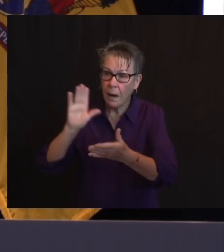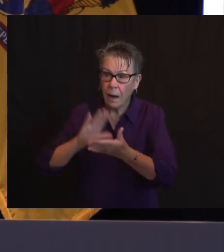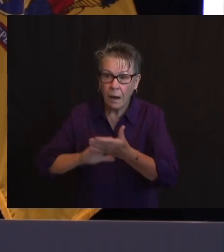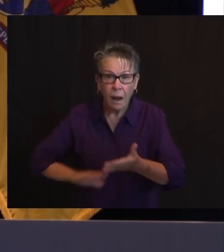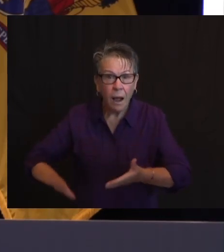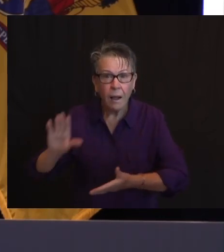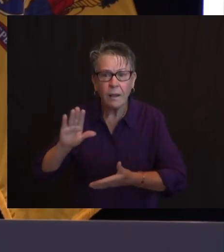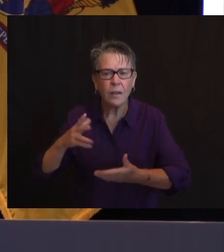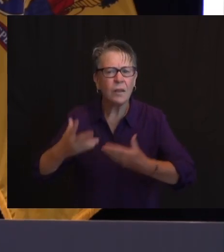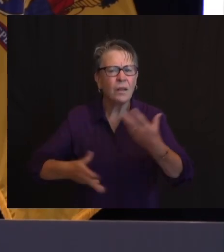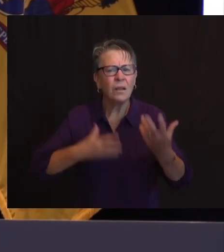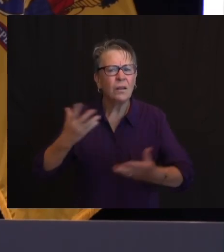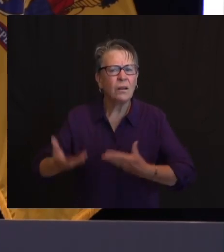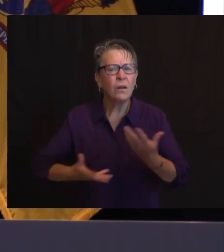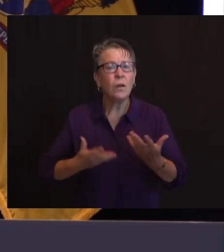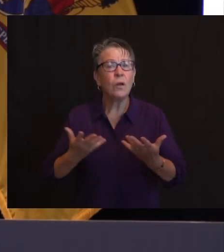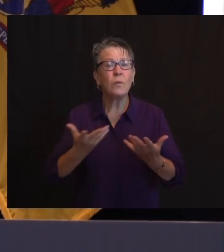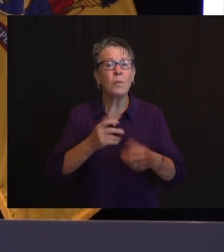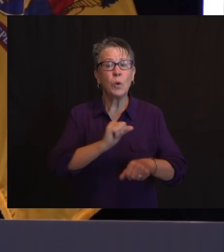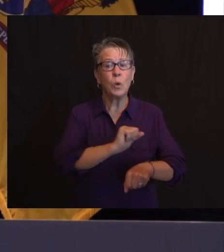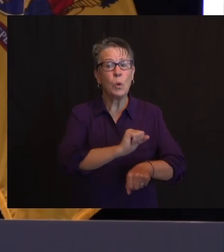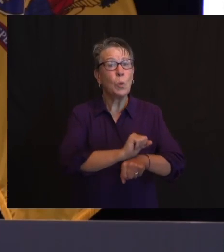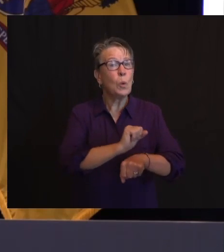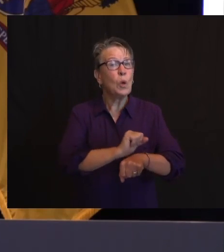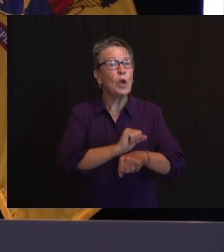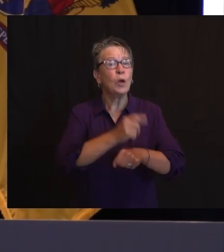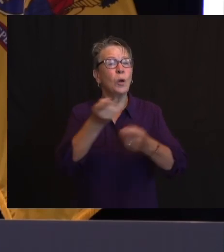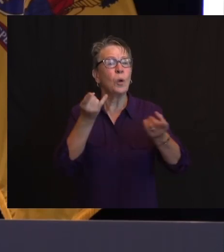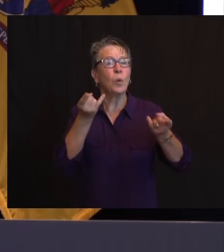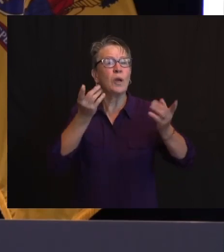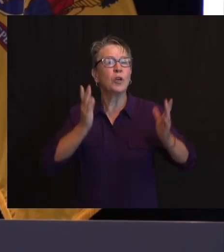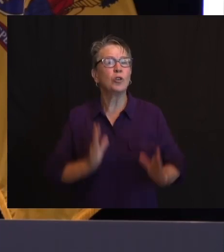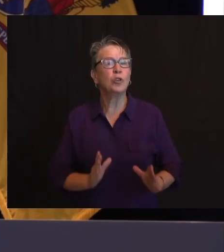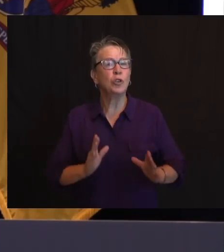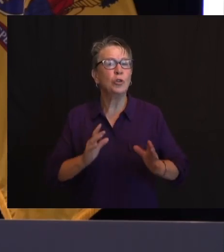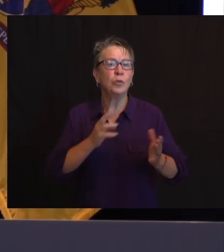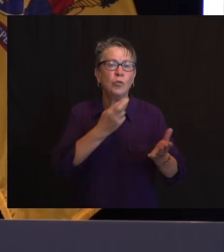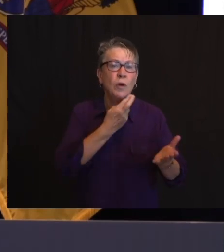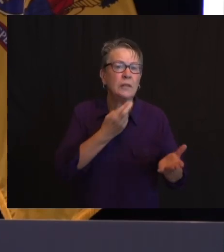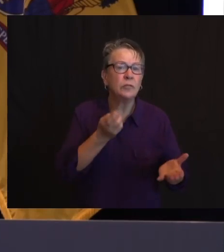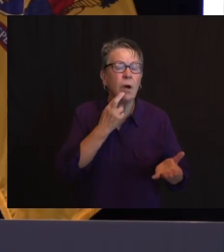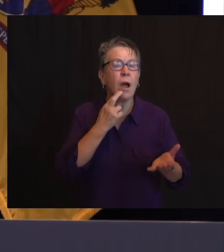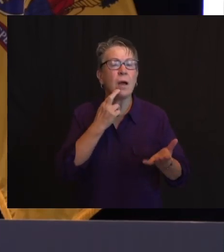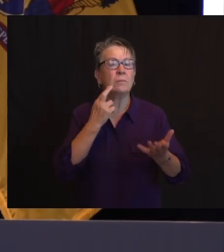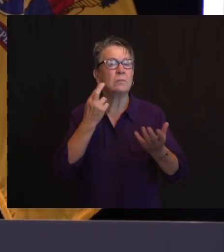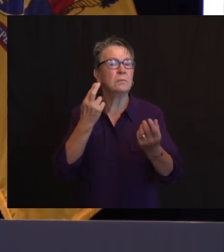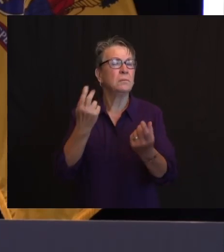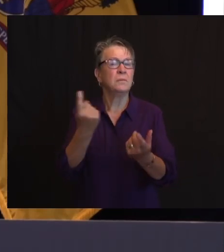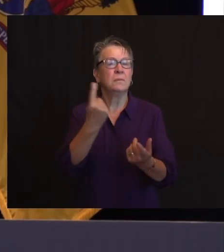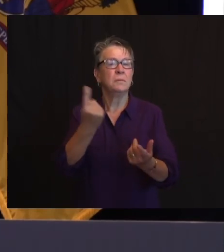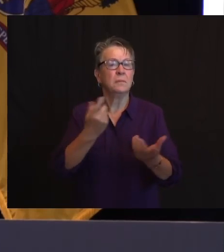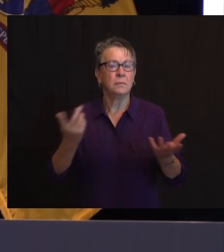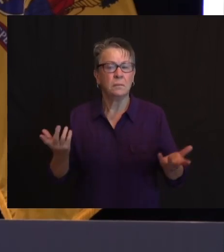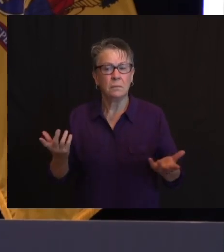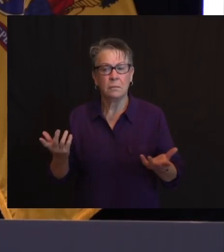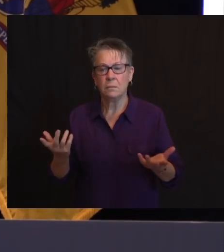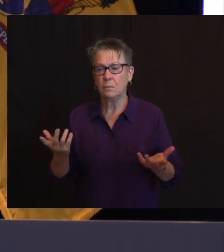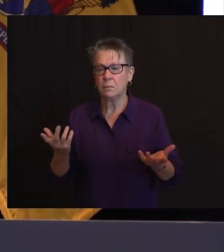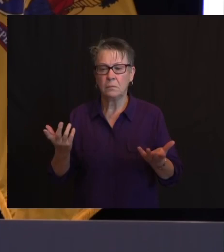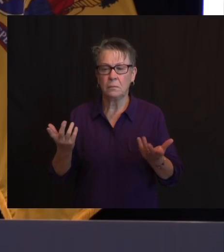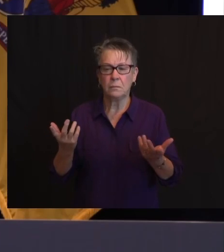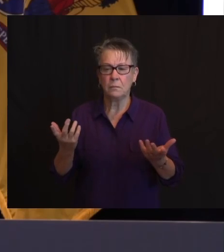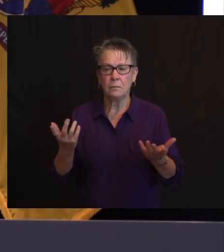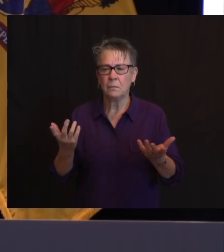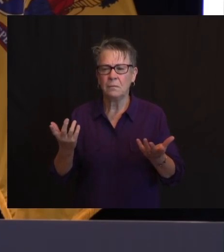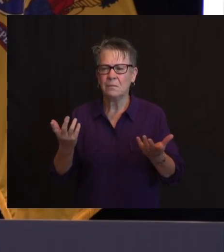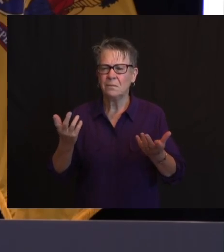where there's a higher risk to get it. So is there any other source of the surge that the data is showing?